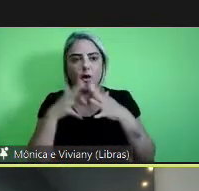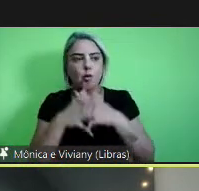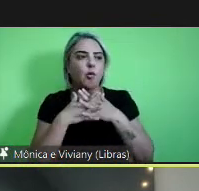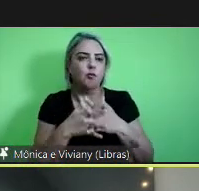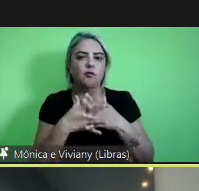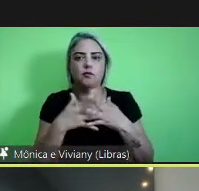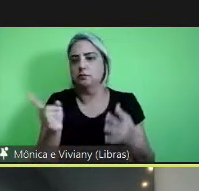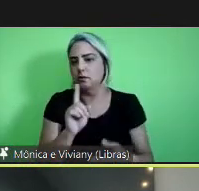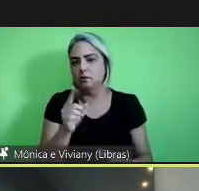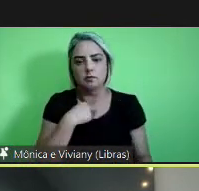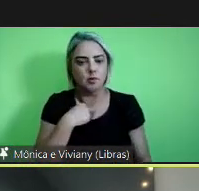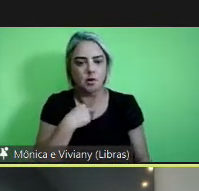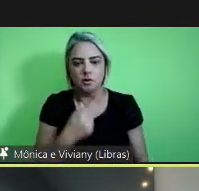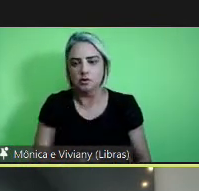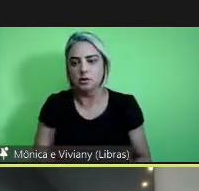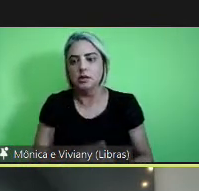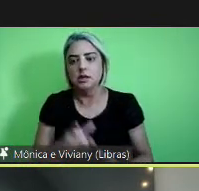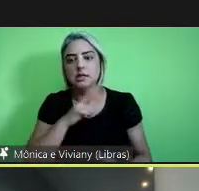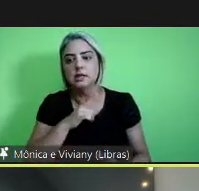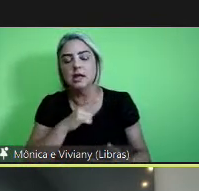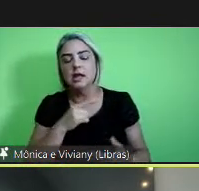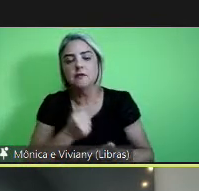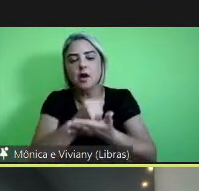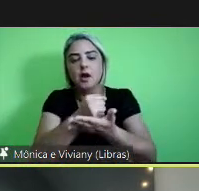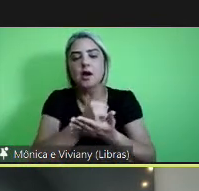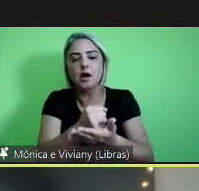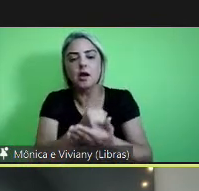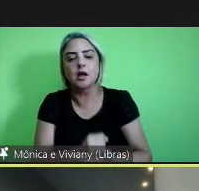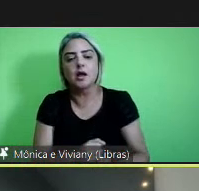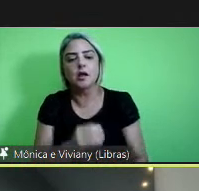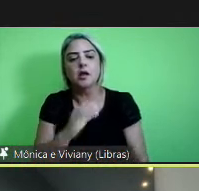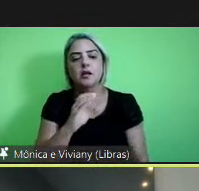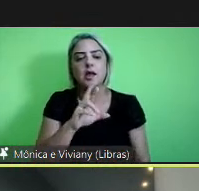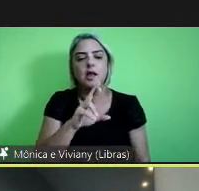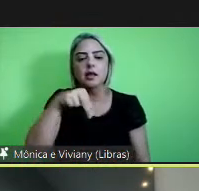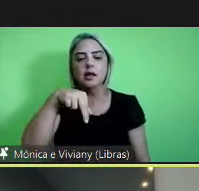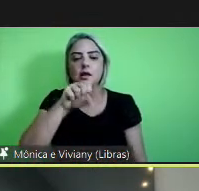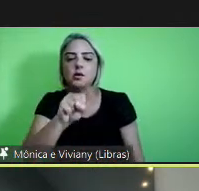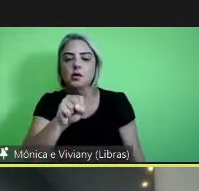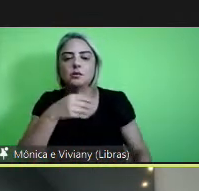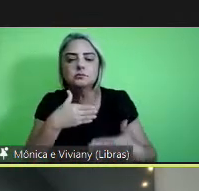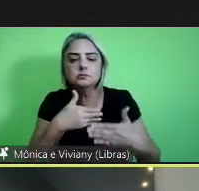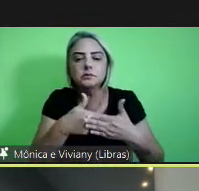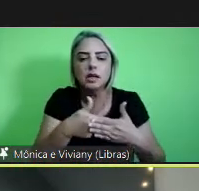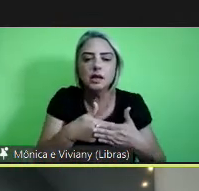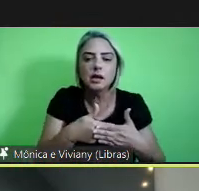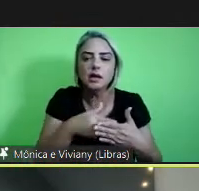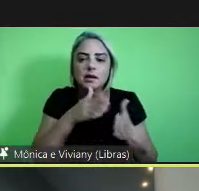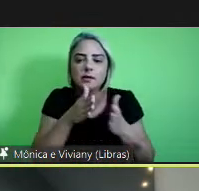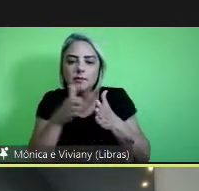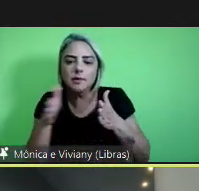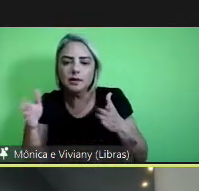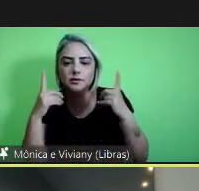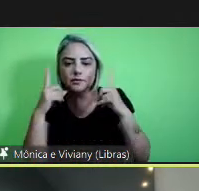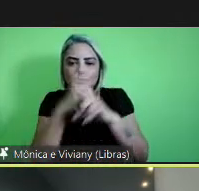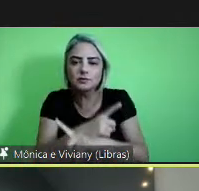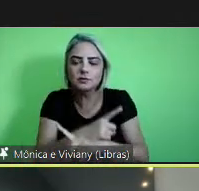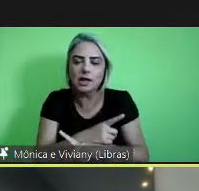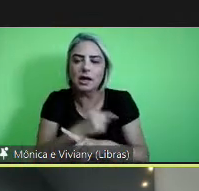service, the user cannot be confused or concerning this. And we had the support of CRN8